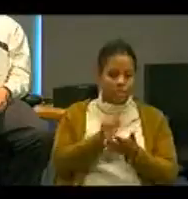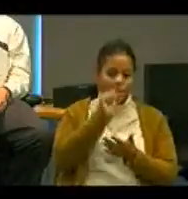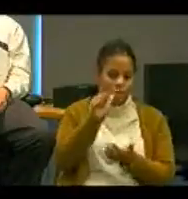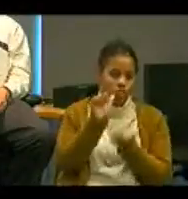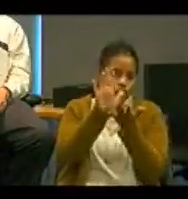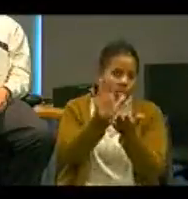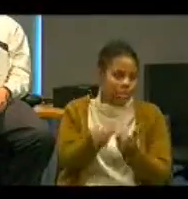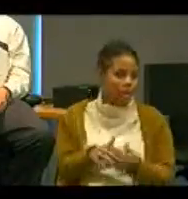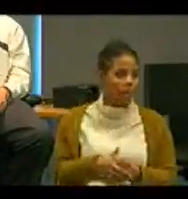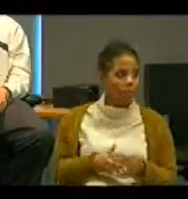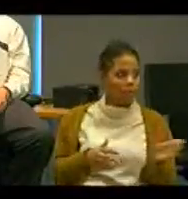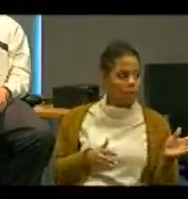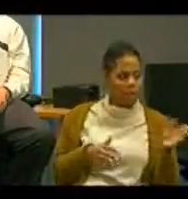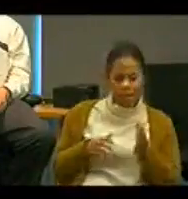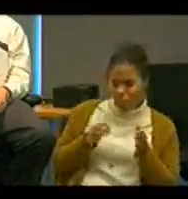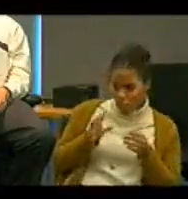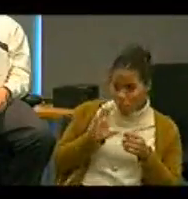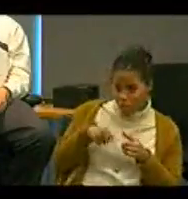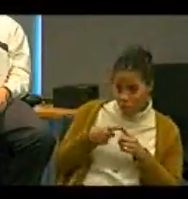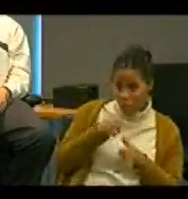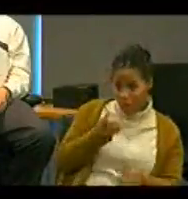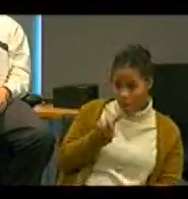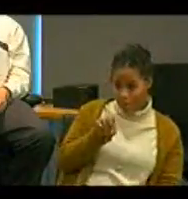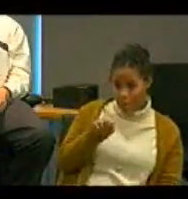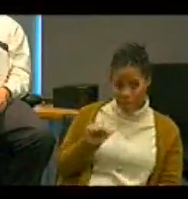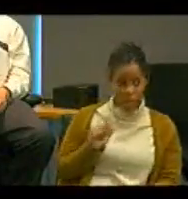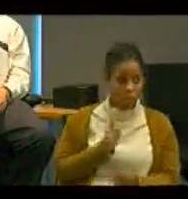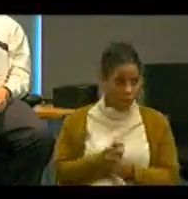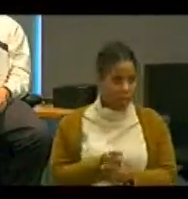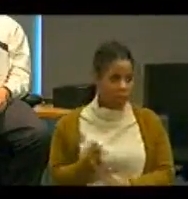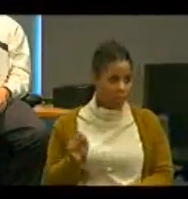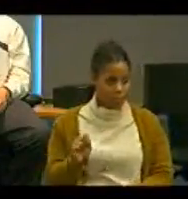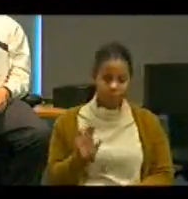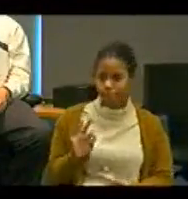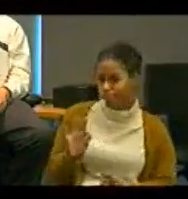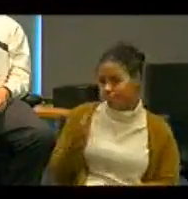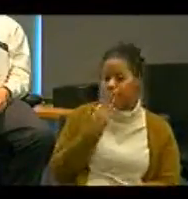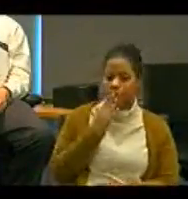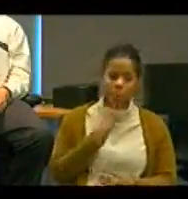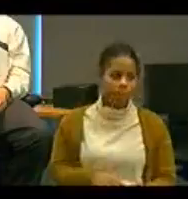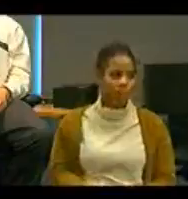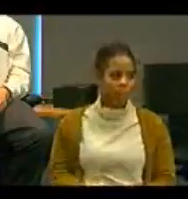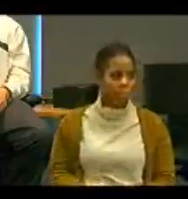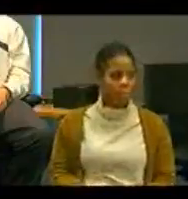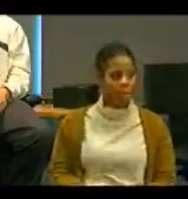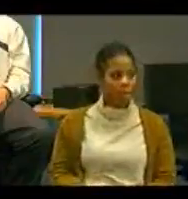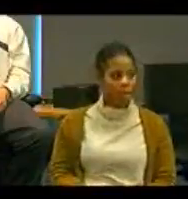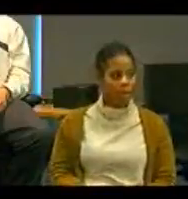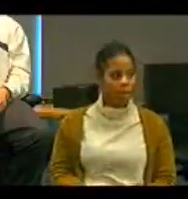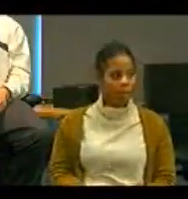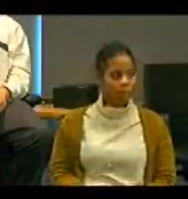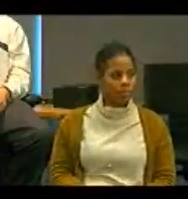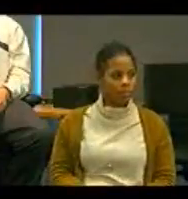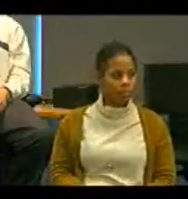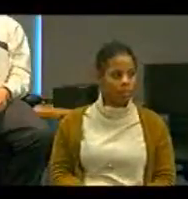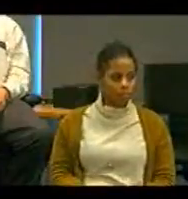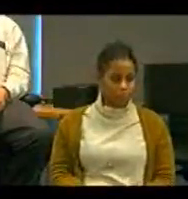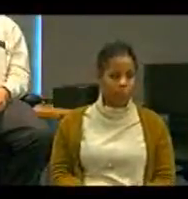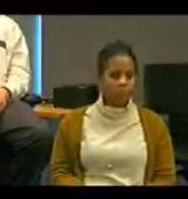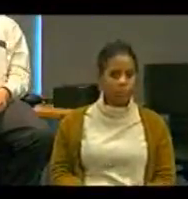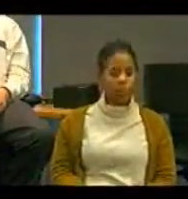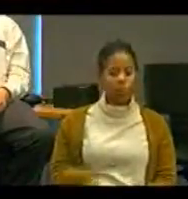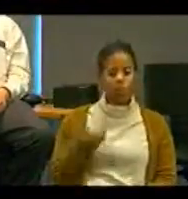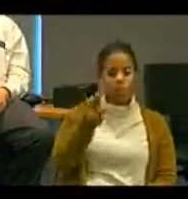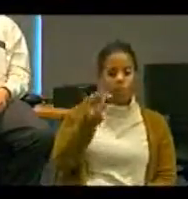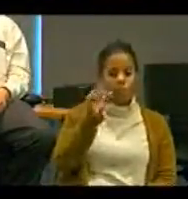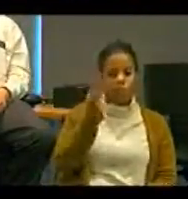it specifically under the IDEA, as distinct from civil rights laws. The other civil rights laws. Thank you. Okay, Mr. Eden. Yeah, the 2014